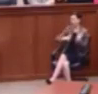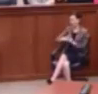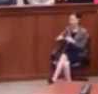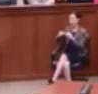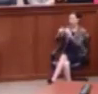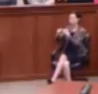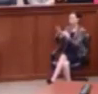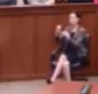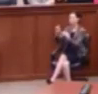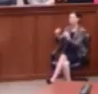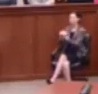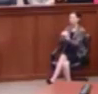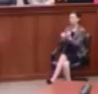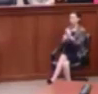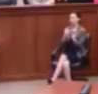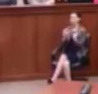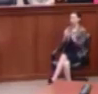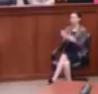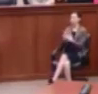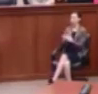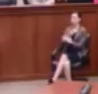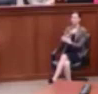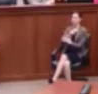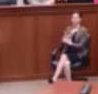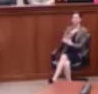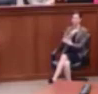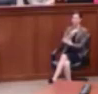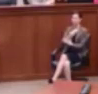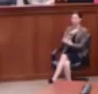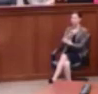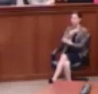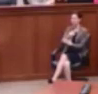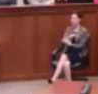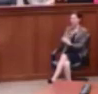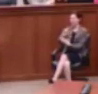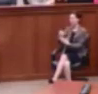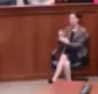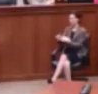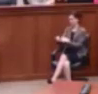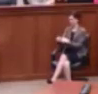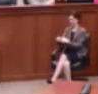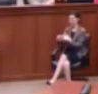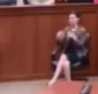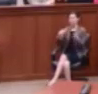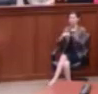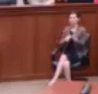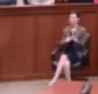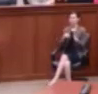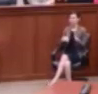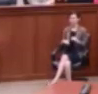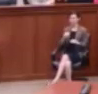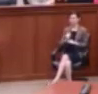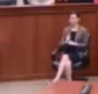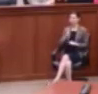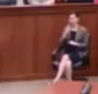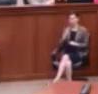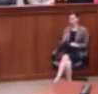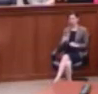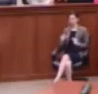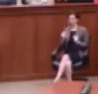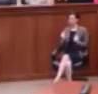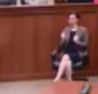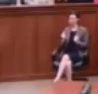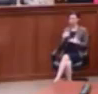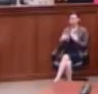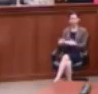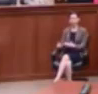BESE with these new credentials between January and March of next year, which means that this work would kick off